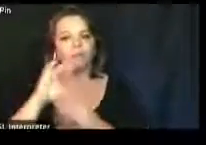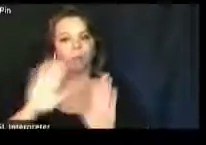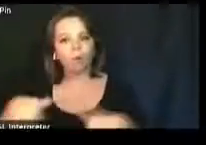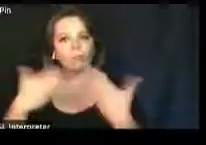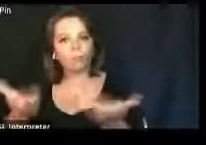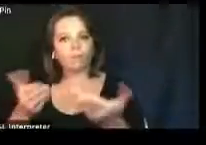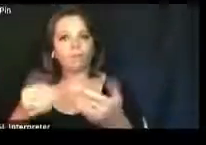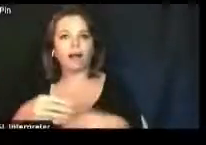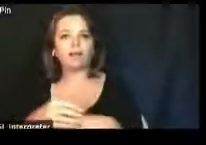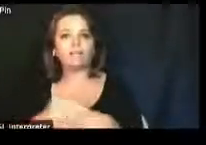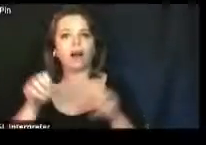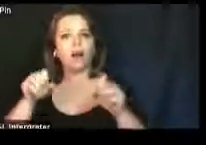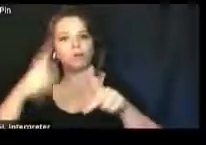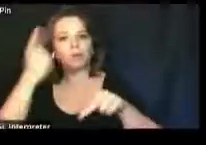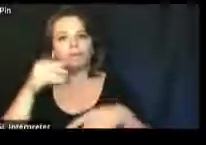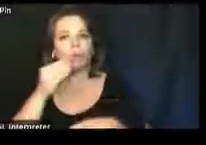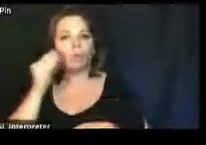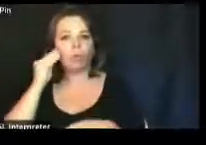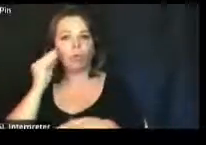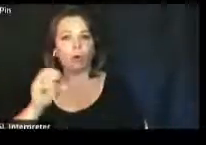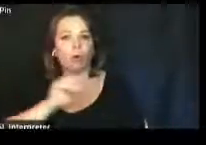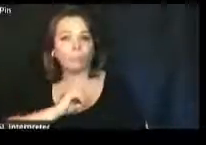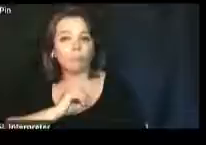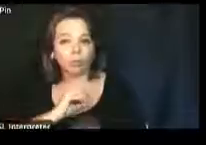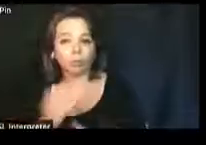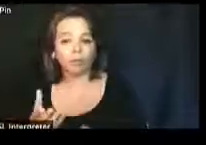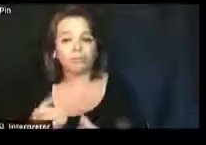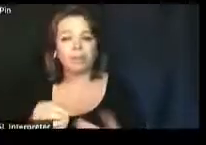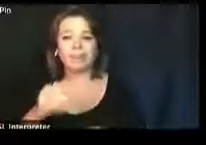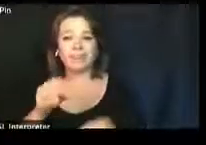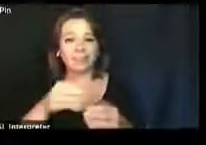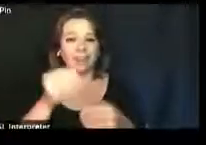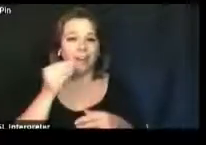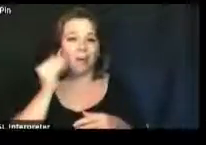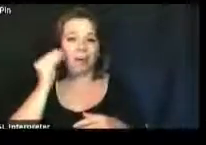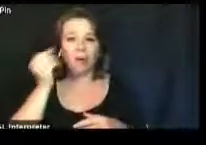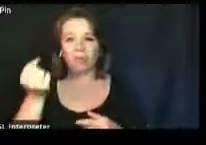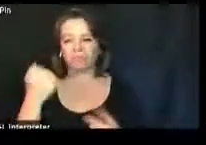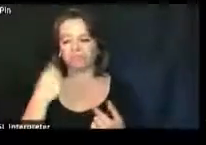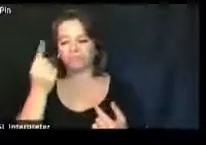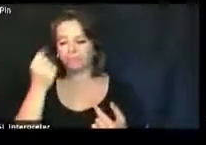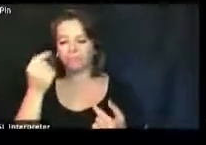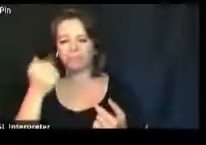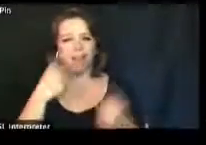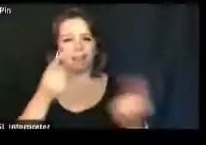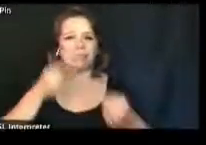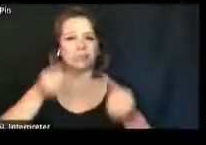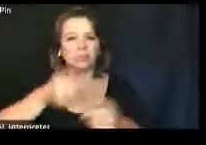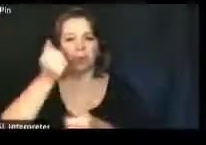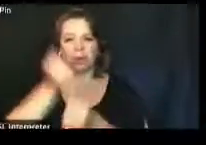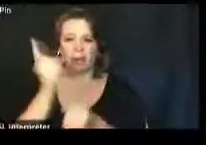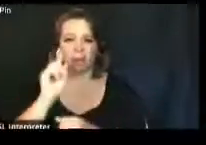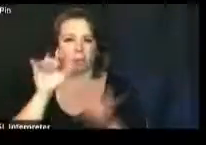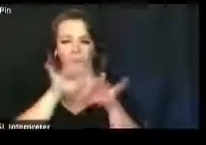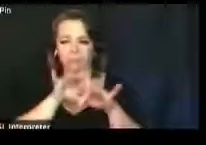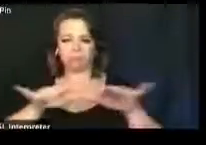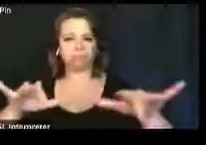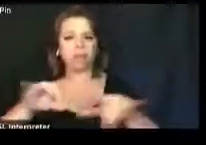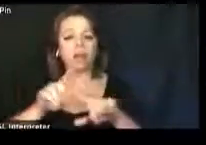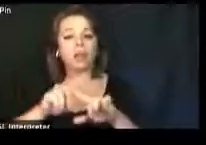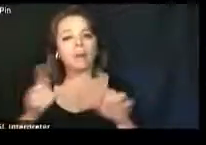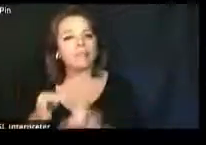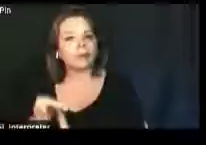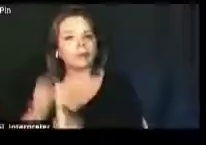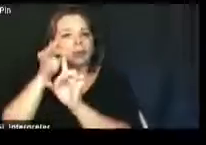is a big issue everywhere, but there are unique issues here in the Valley, which again is